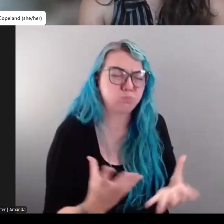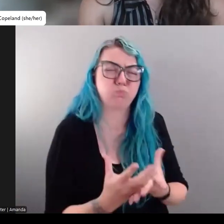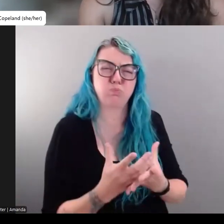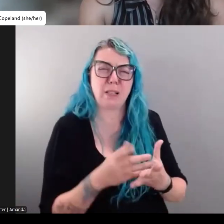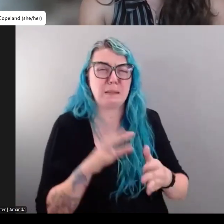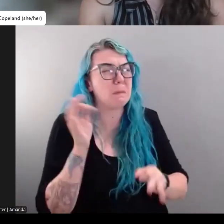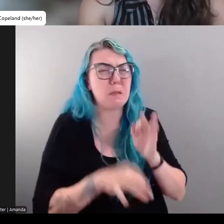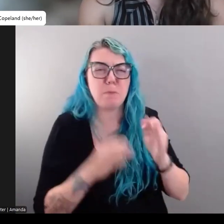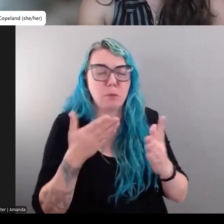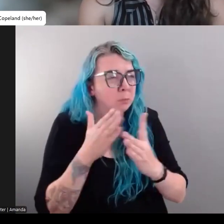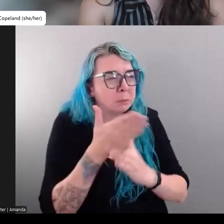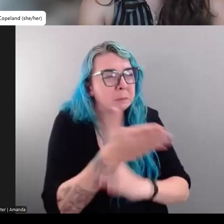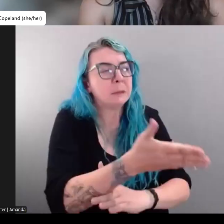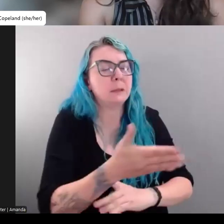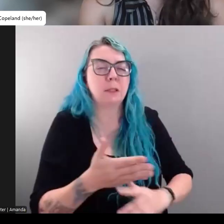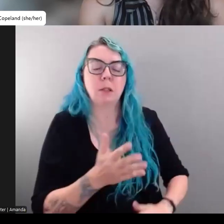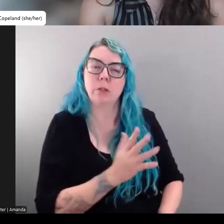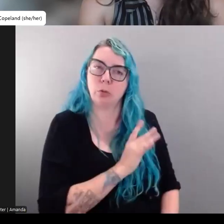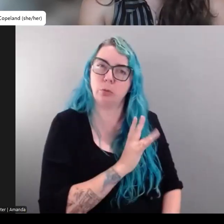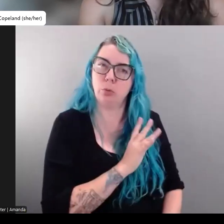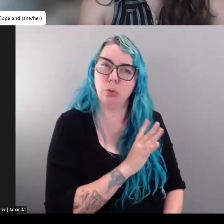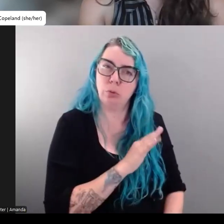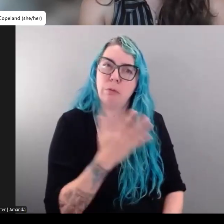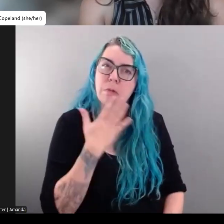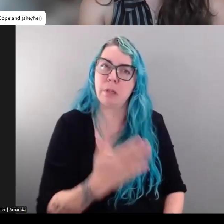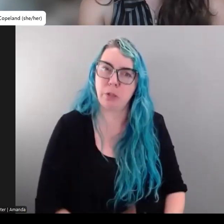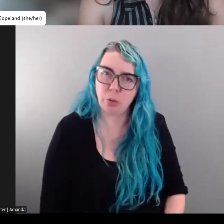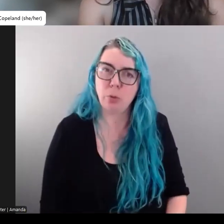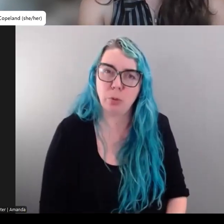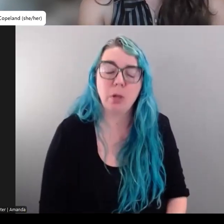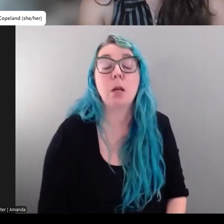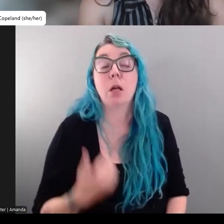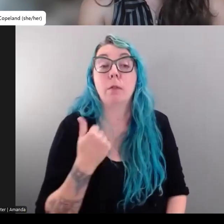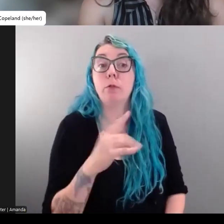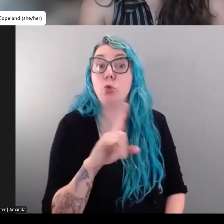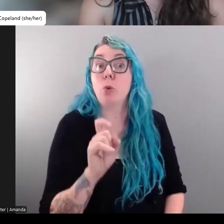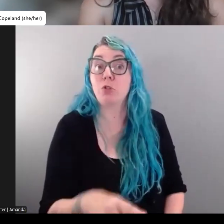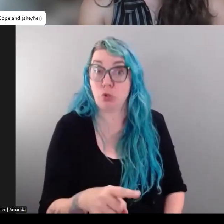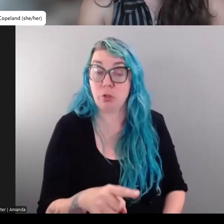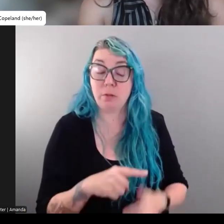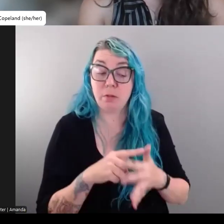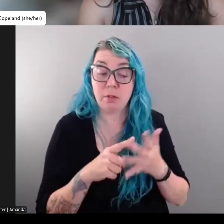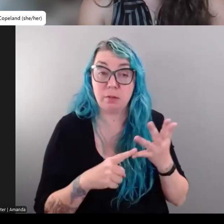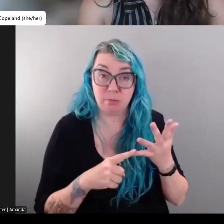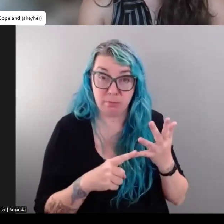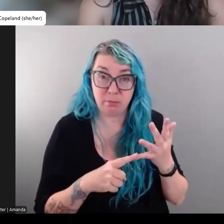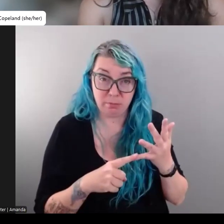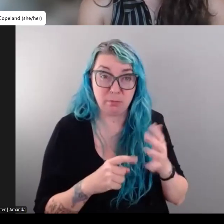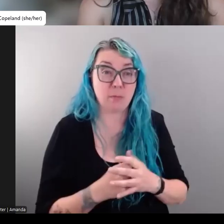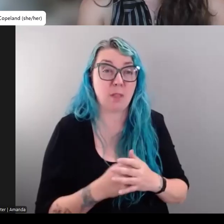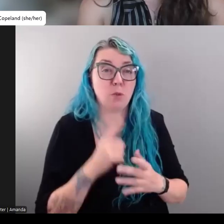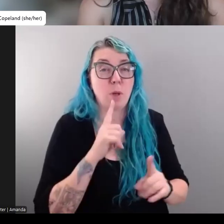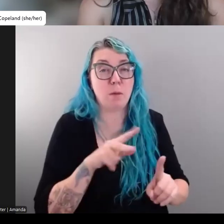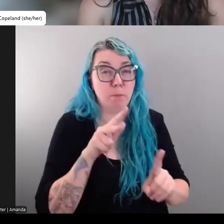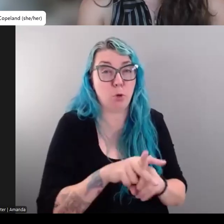clear. There were some questions that came in, so I want to take a few minutes that we still have together. We're together until